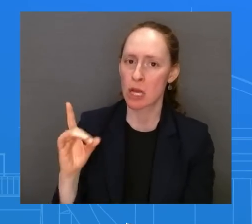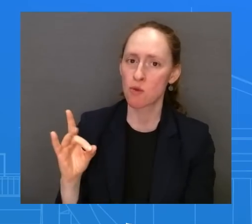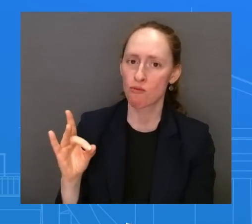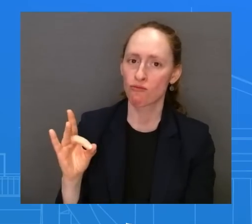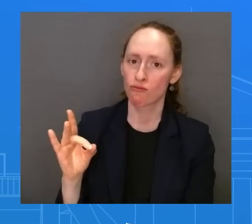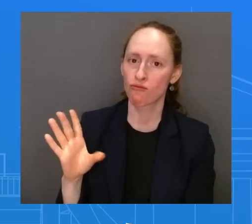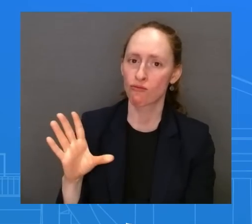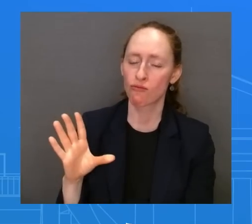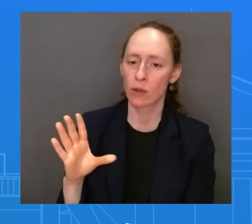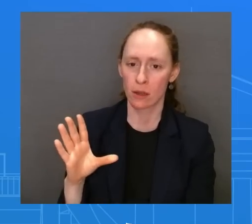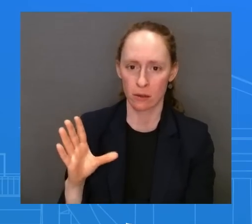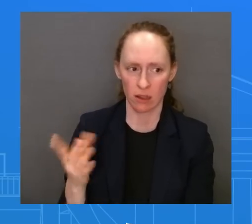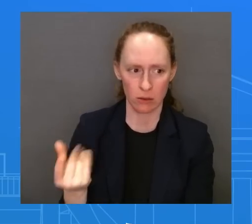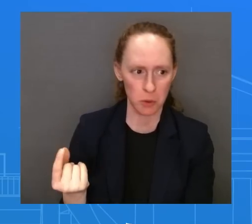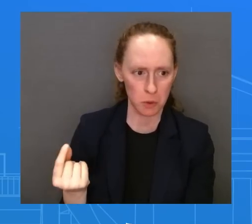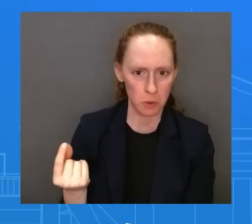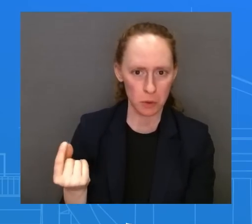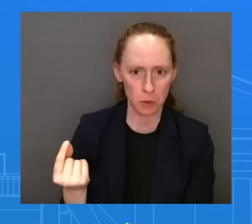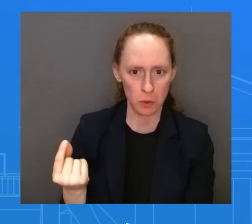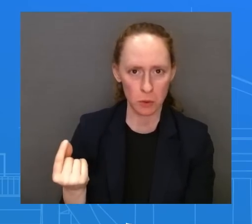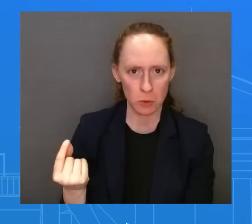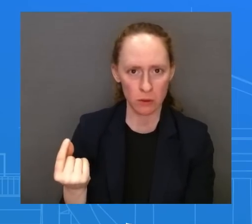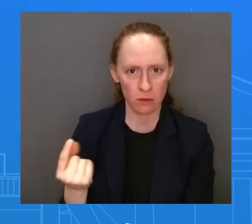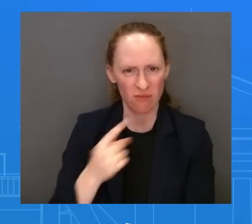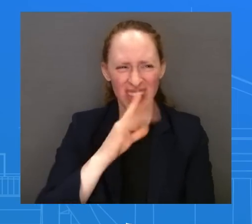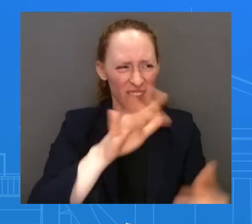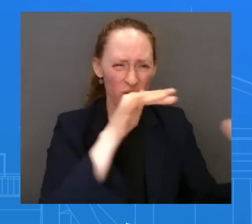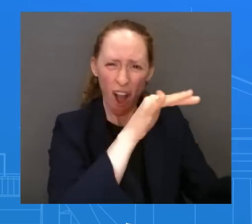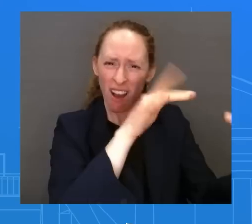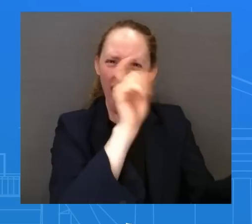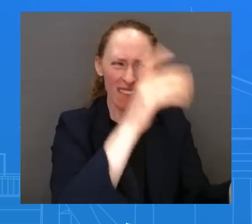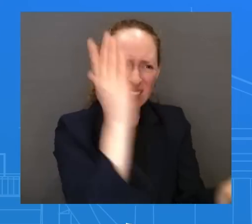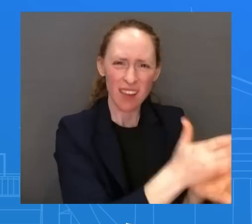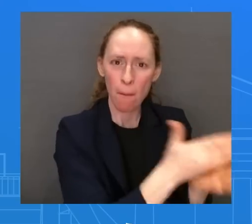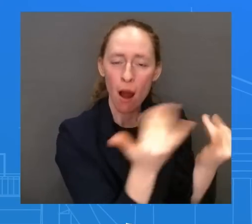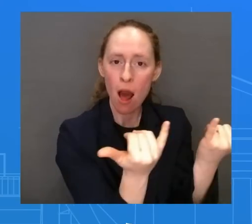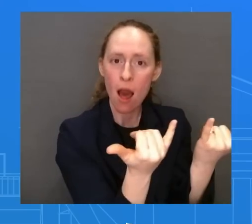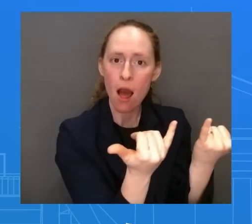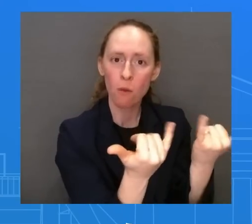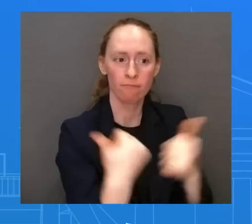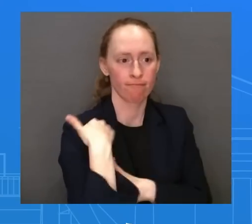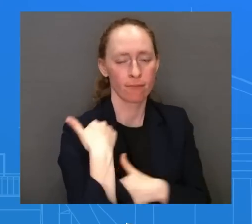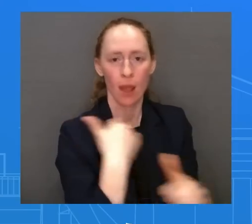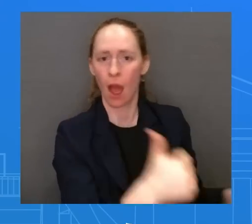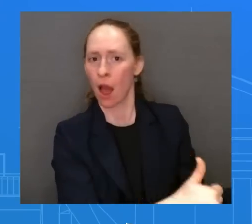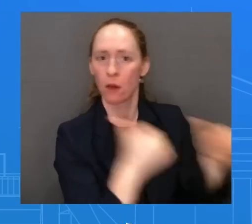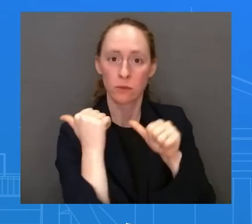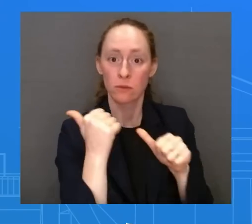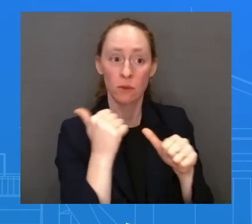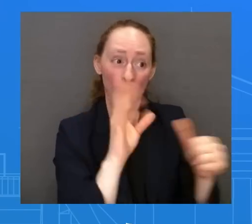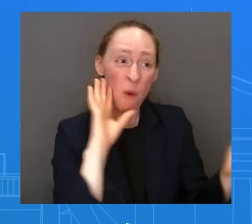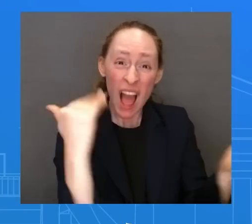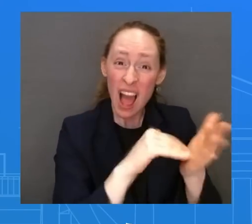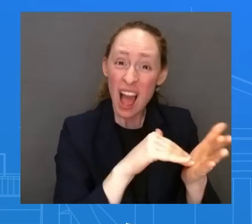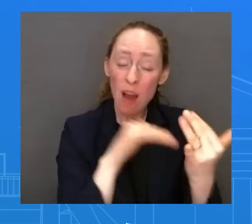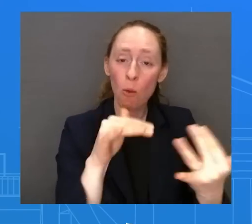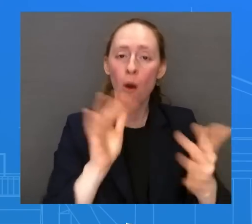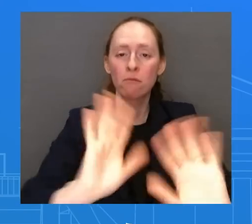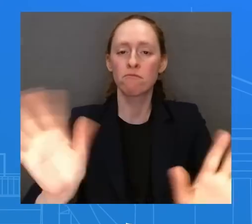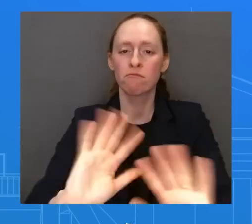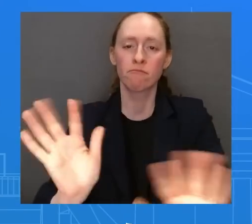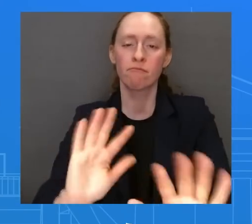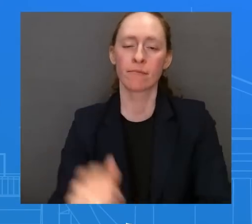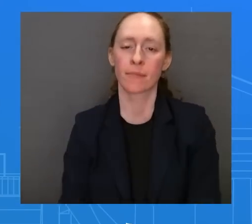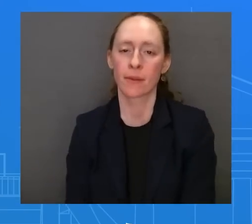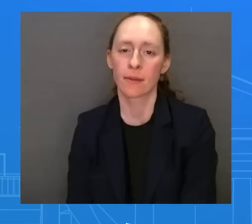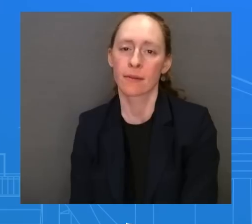secured extra time to conduct that withdrawal stretching it out to August and that's the second Point worth making despite having